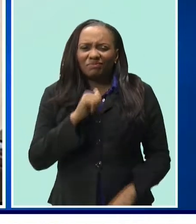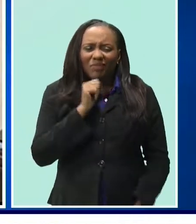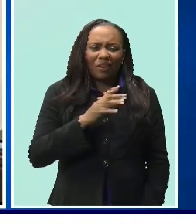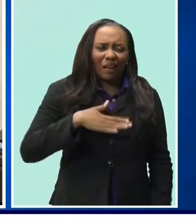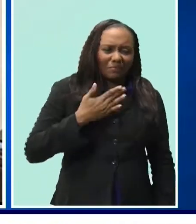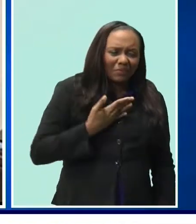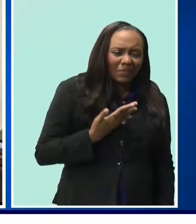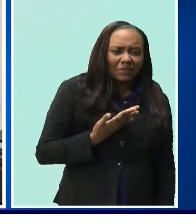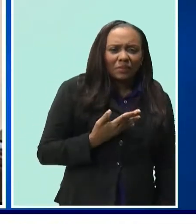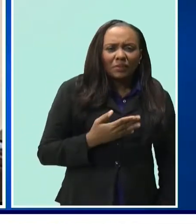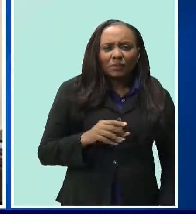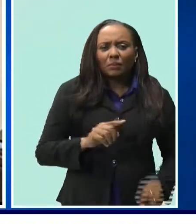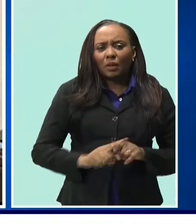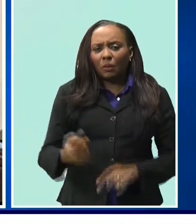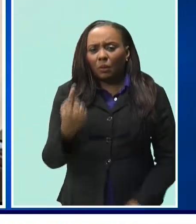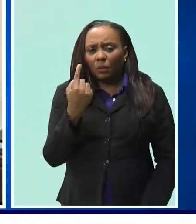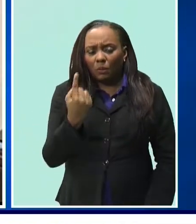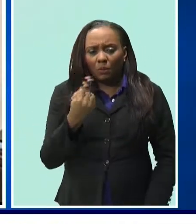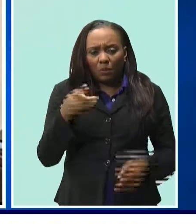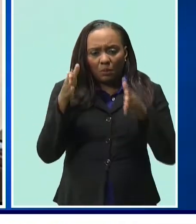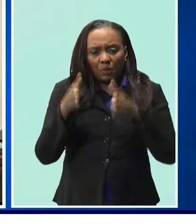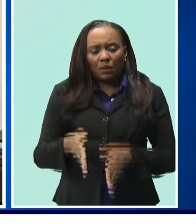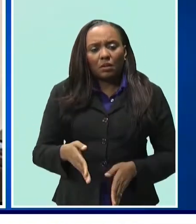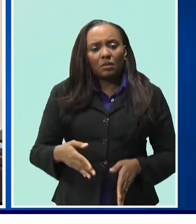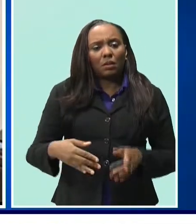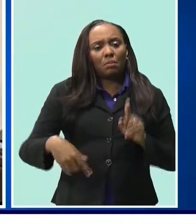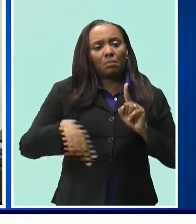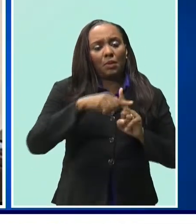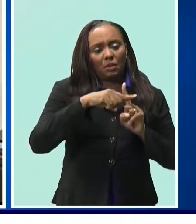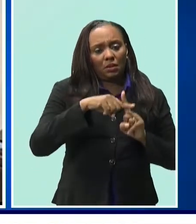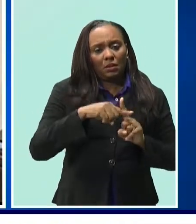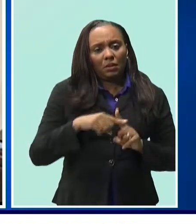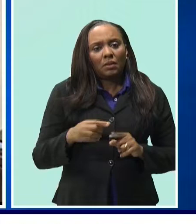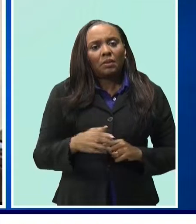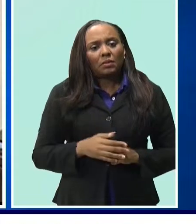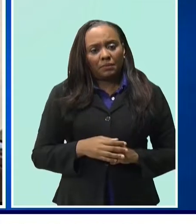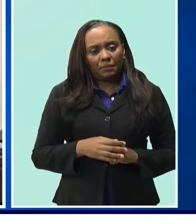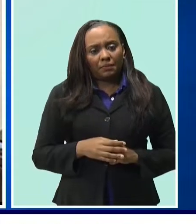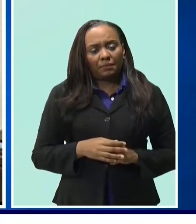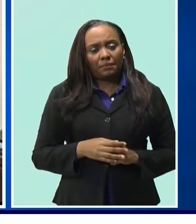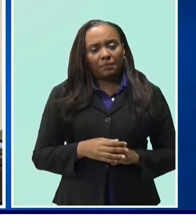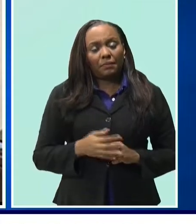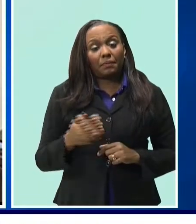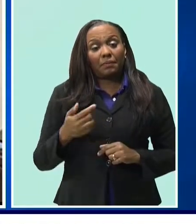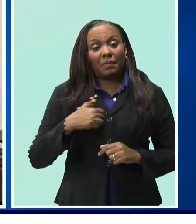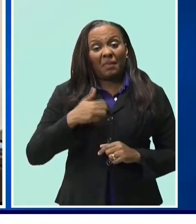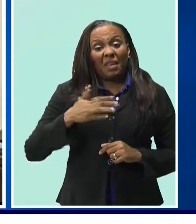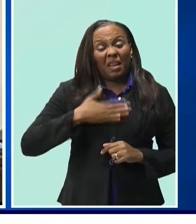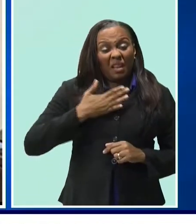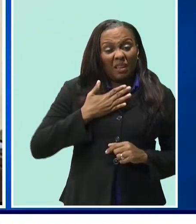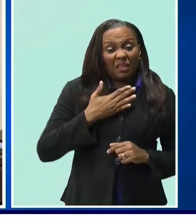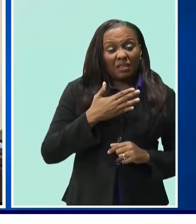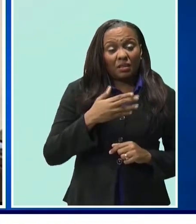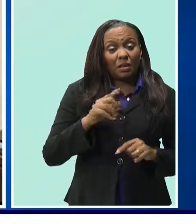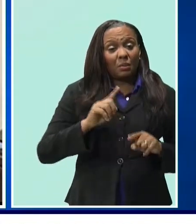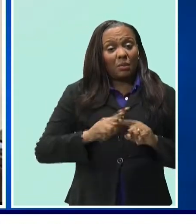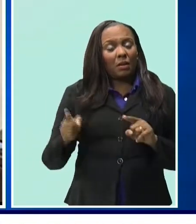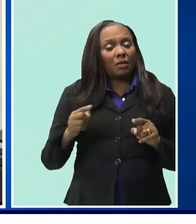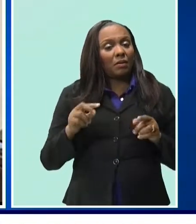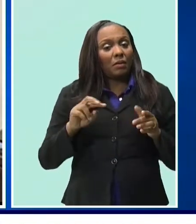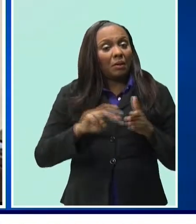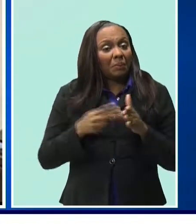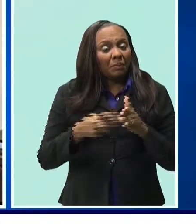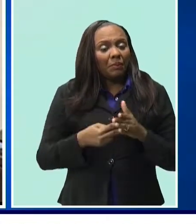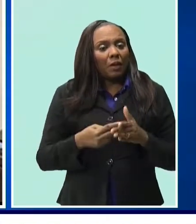report that one person tested positive. And when I say happy, it is only because one out of 100 gives